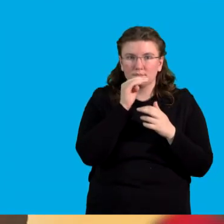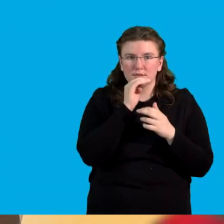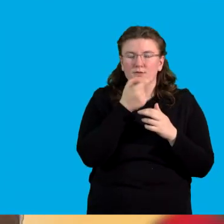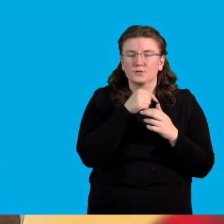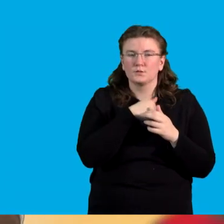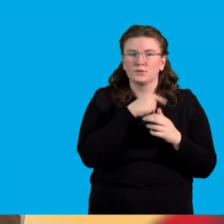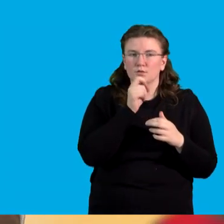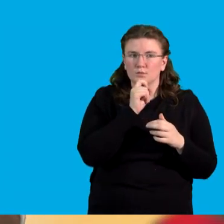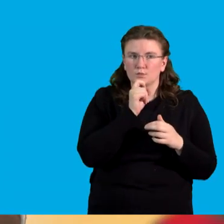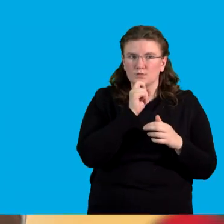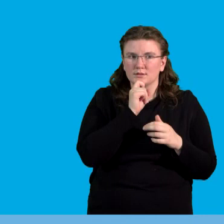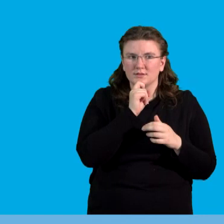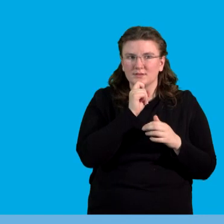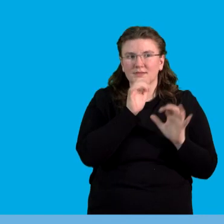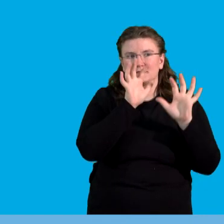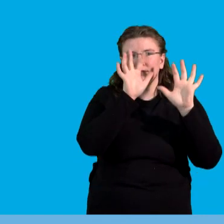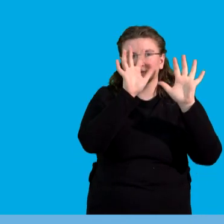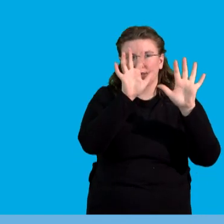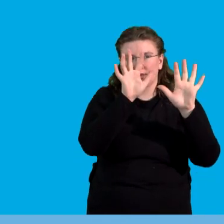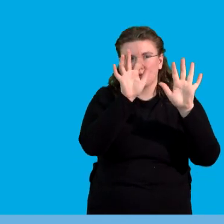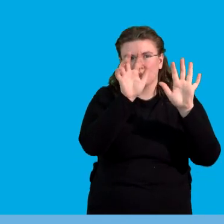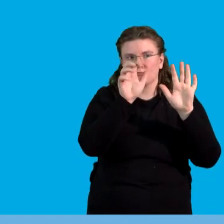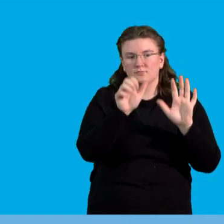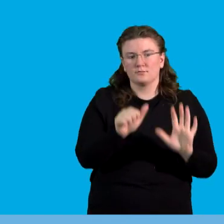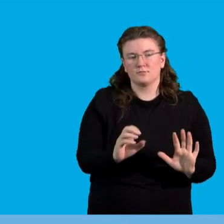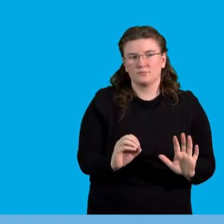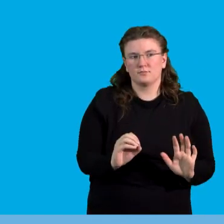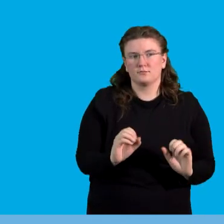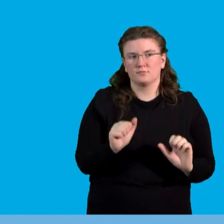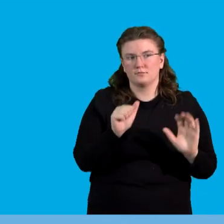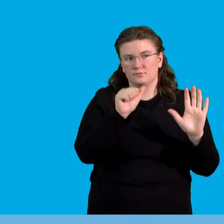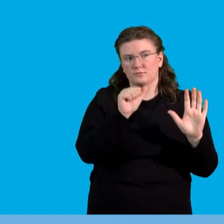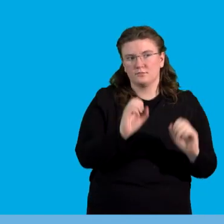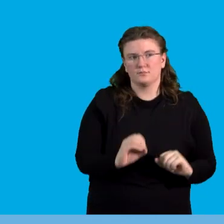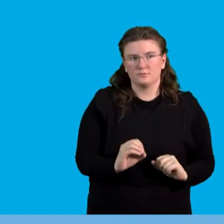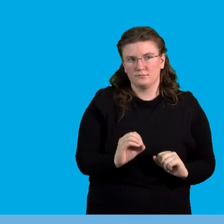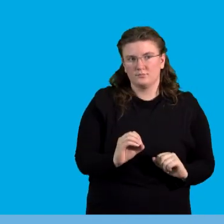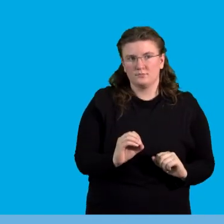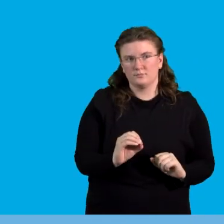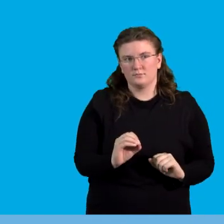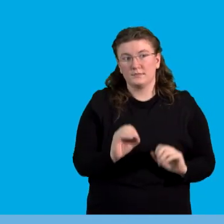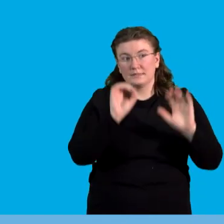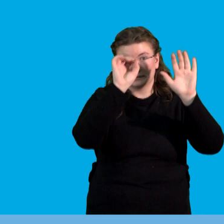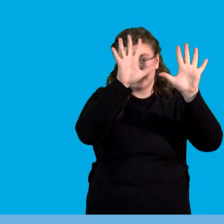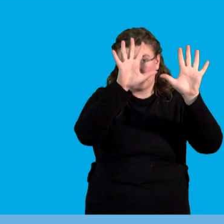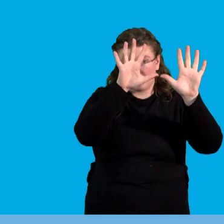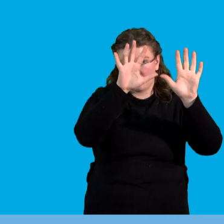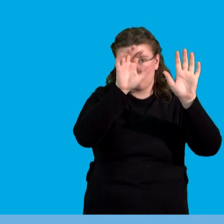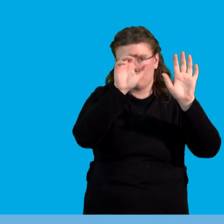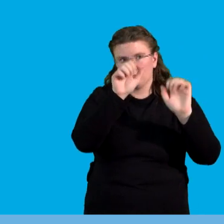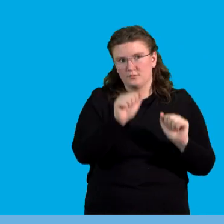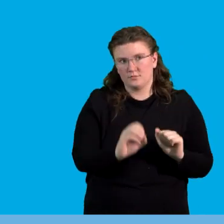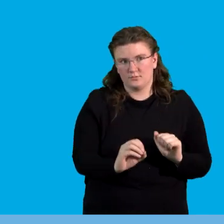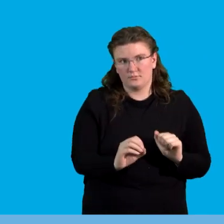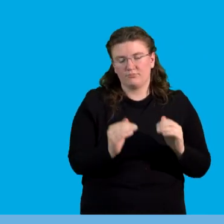that is actually the same as saying 10 over 60. It's 10 over 60,